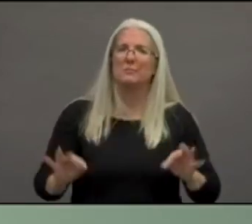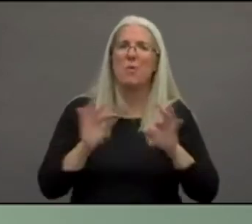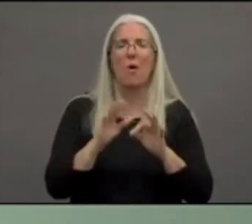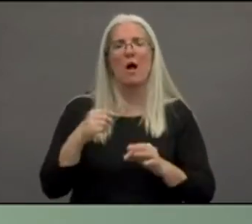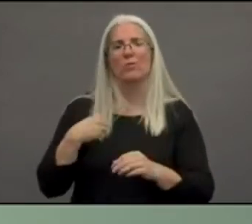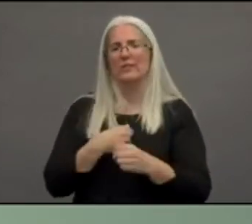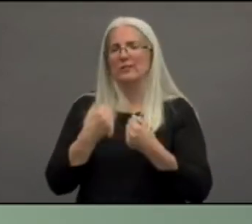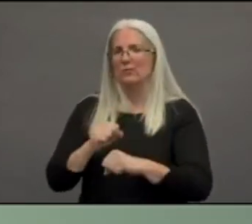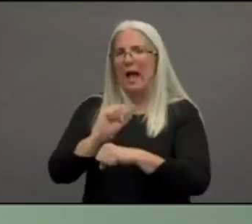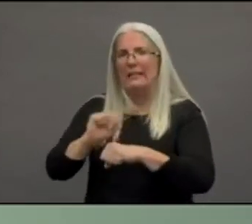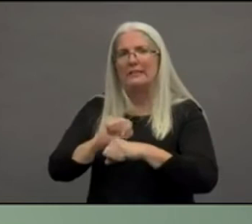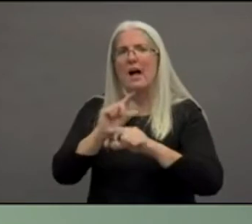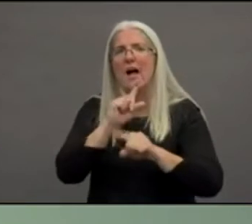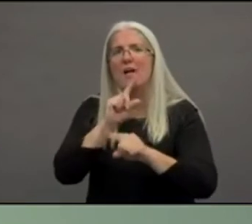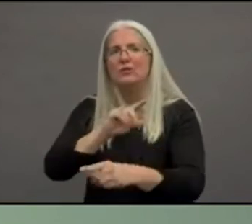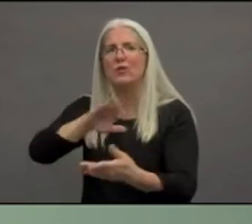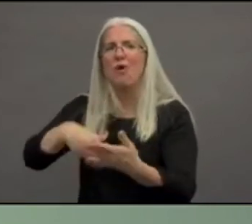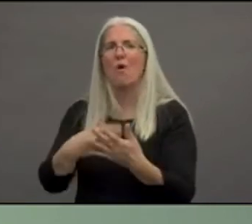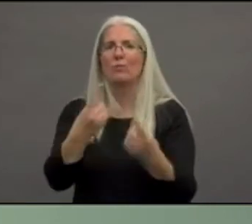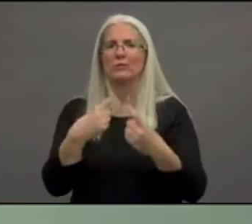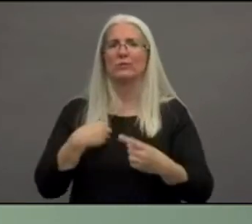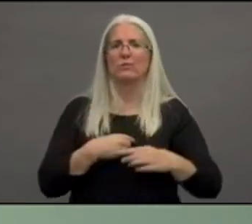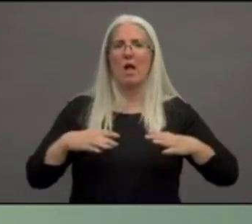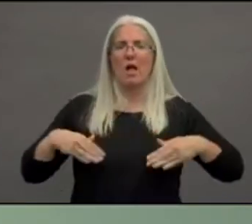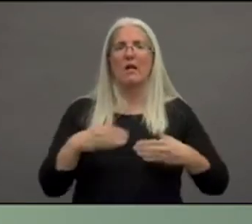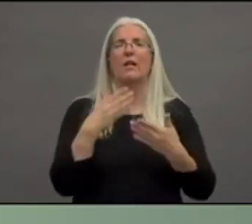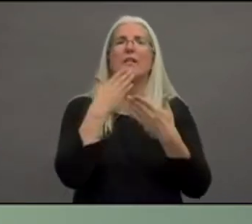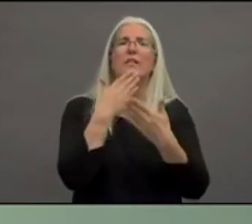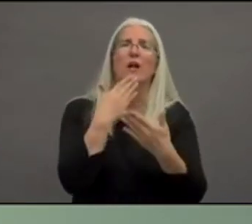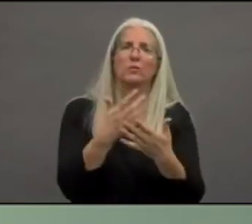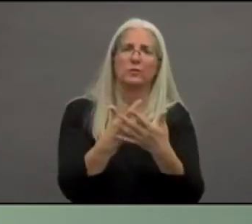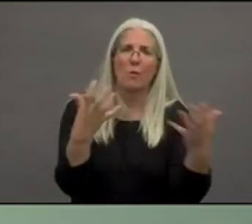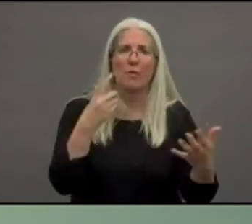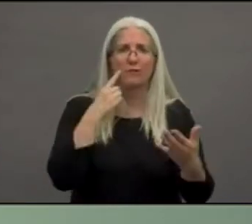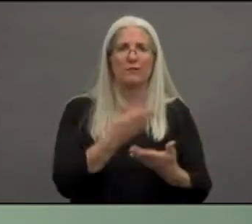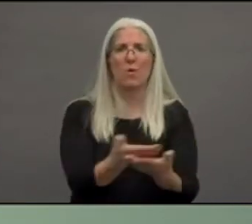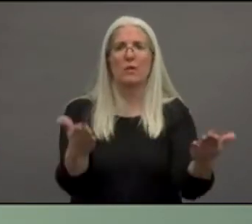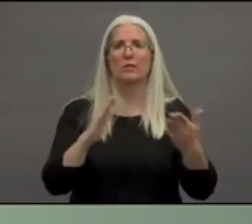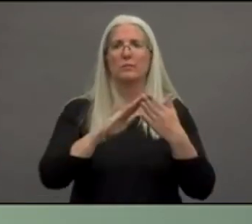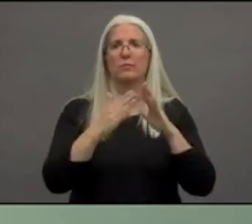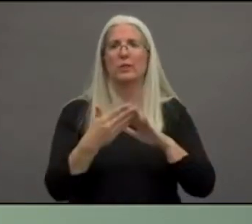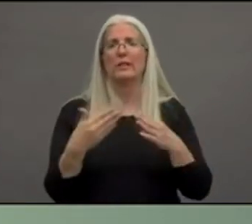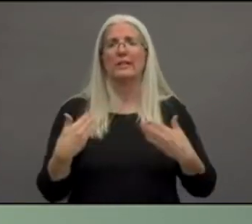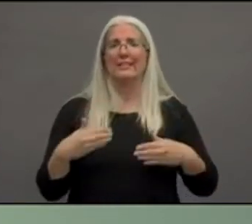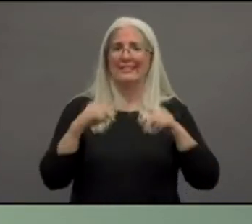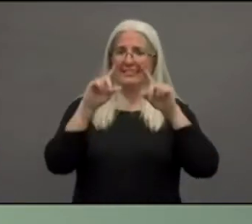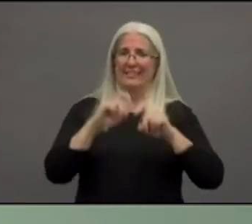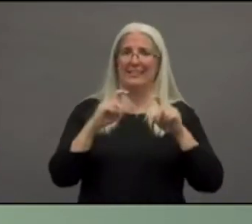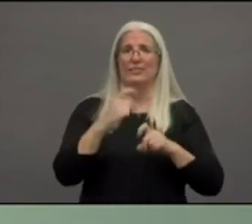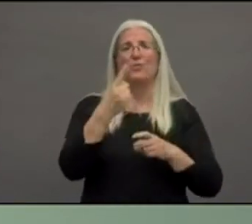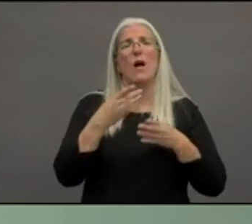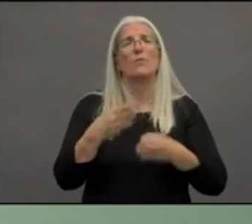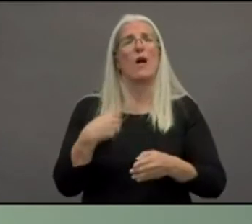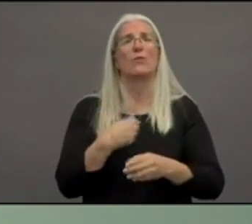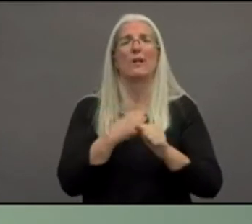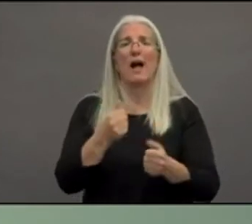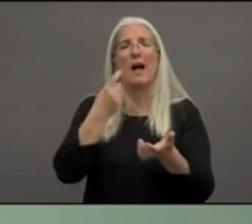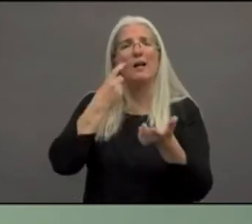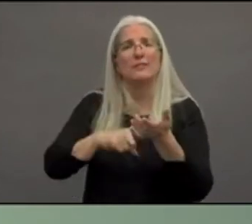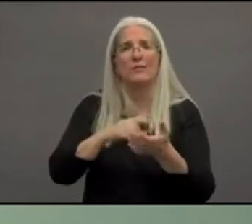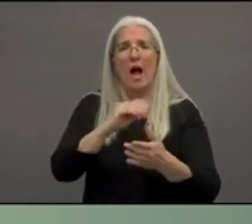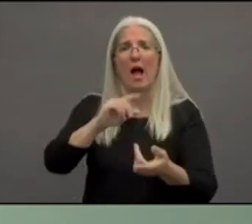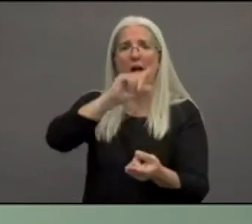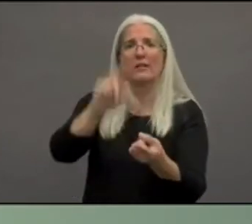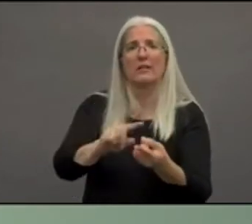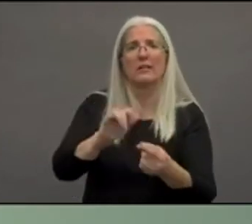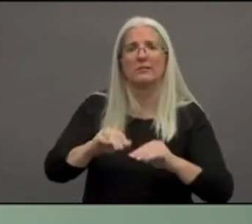much for what you're doing. And know that testing is, again, one of the ways in which we can slow the spread of COVID-19, and there are